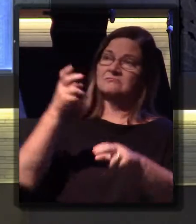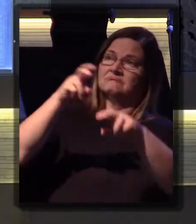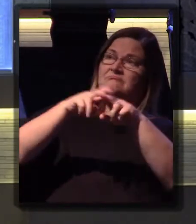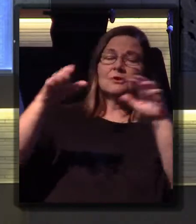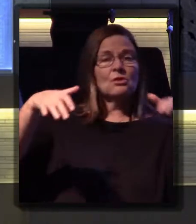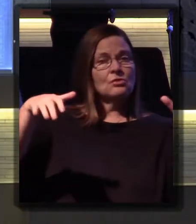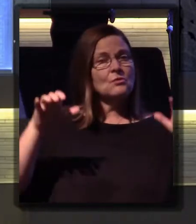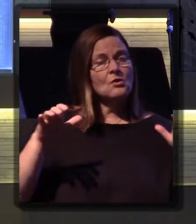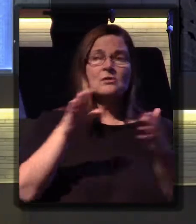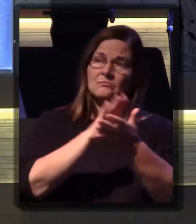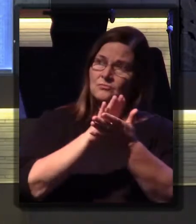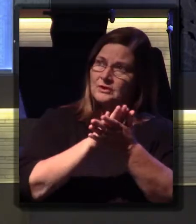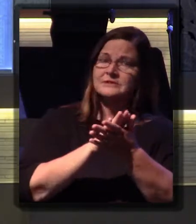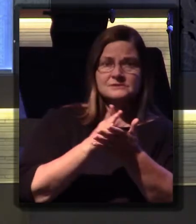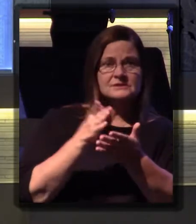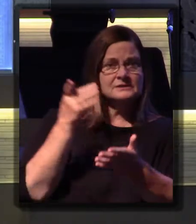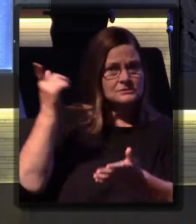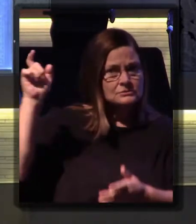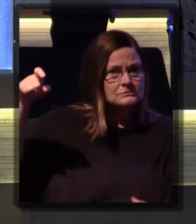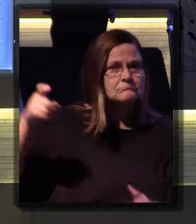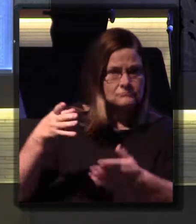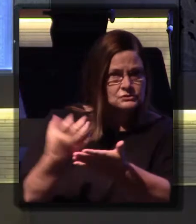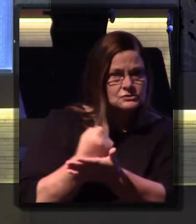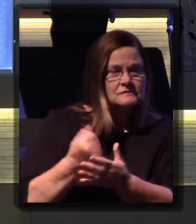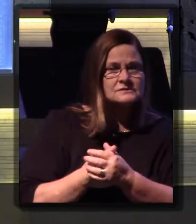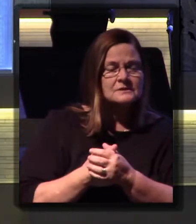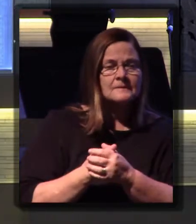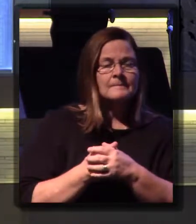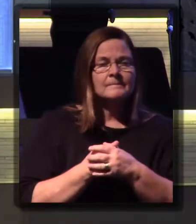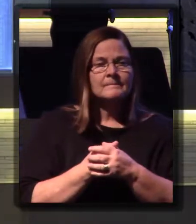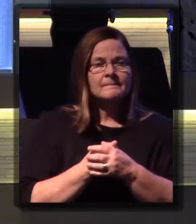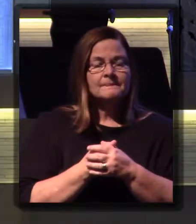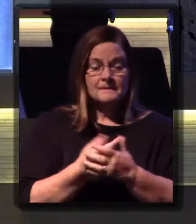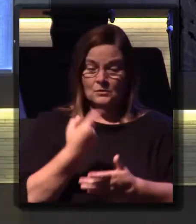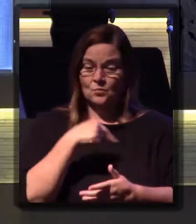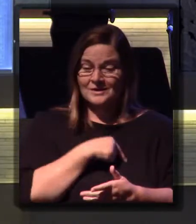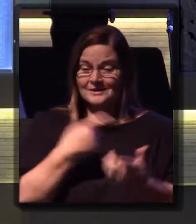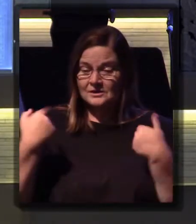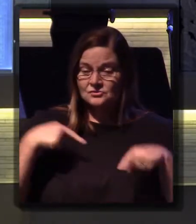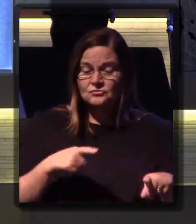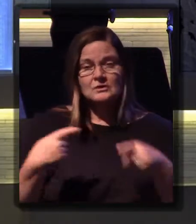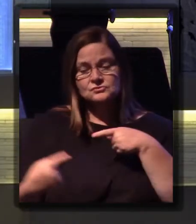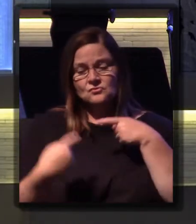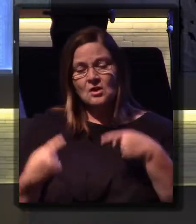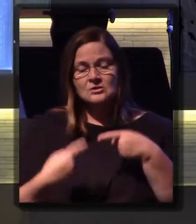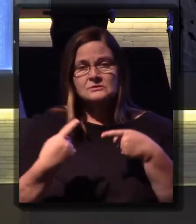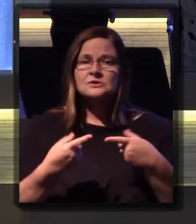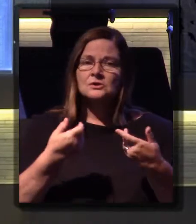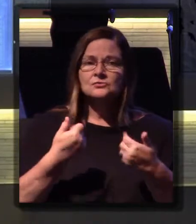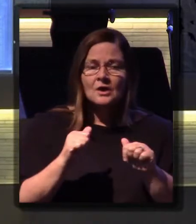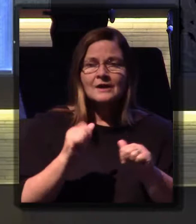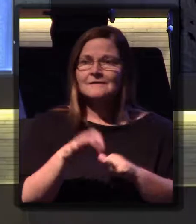is written with God on the throne, praised as he should be, and then